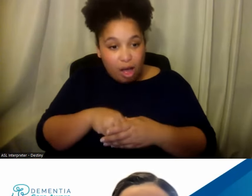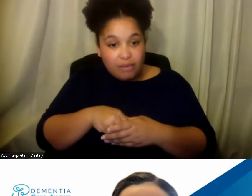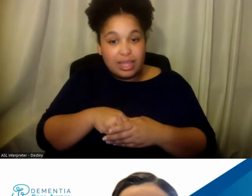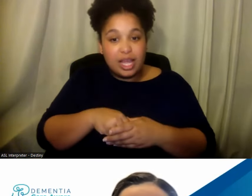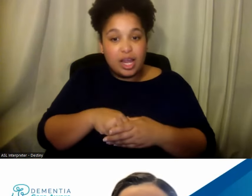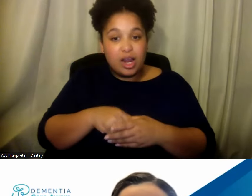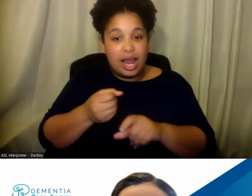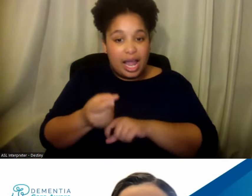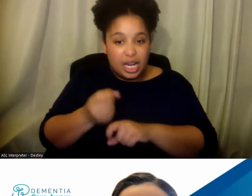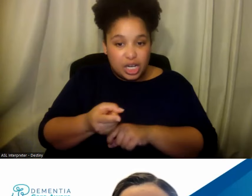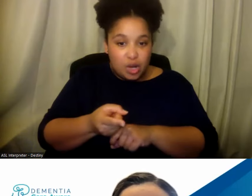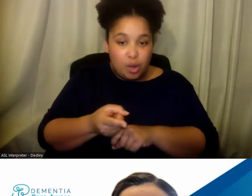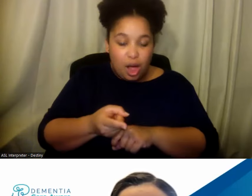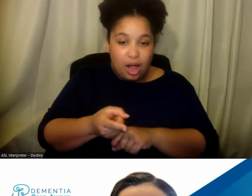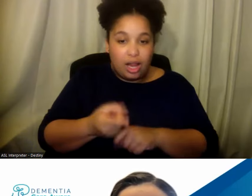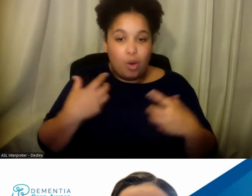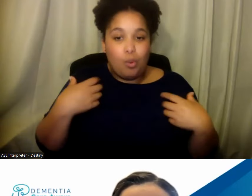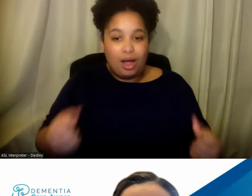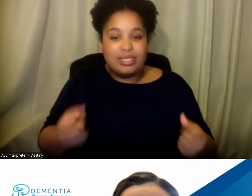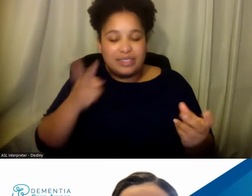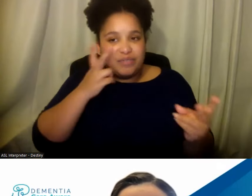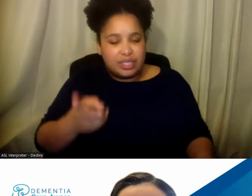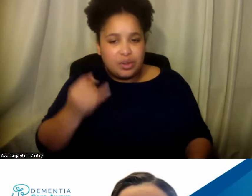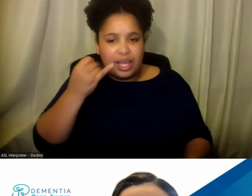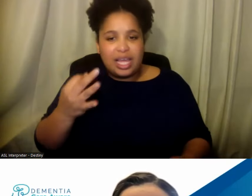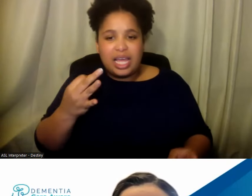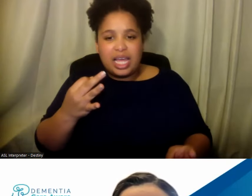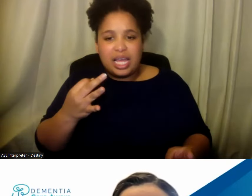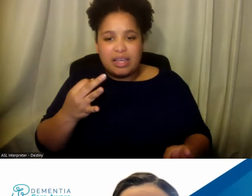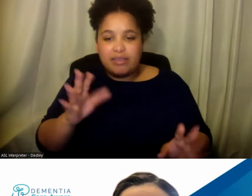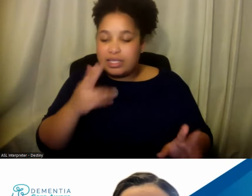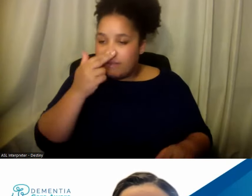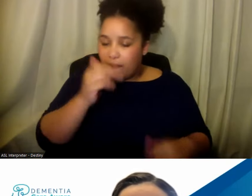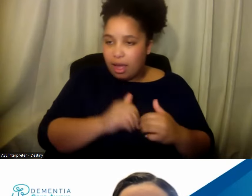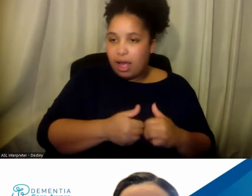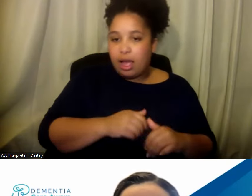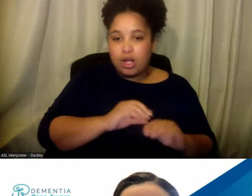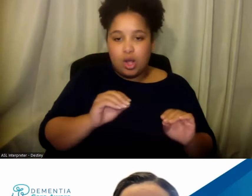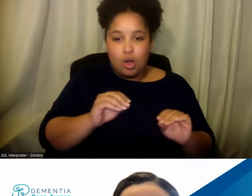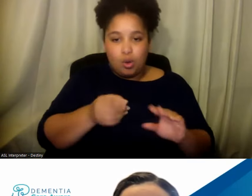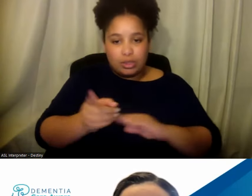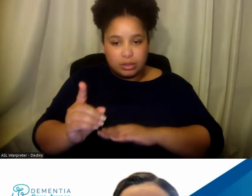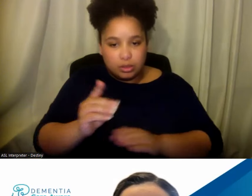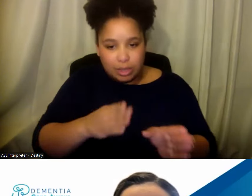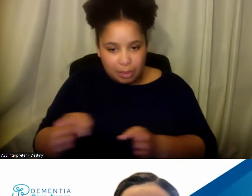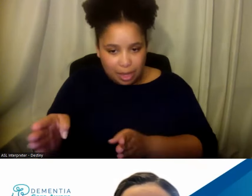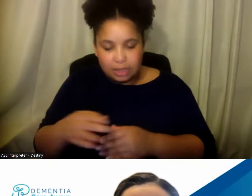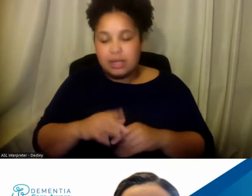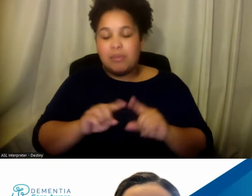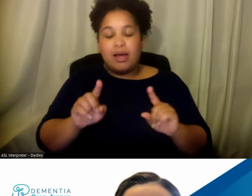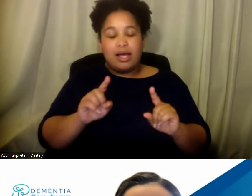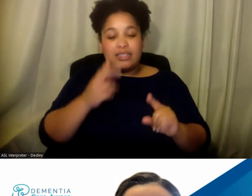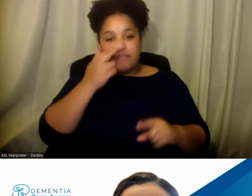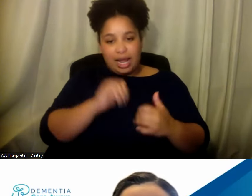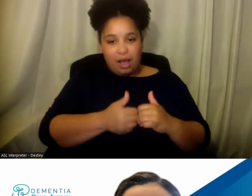visit, but it is not happening. And so if plans start, it's funny how, no disrespect to the plans, it's funny how